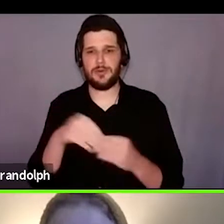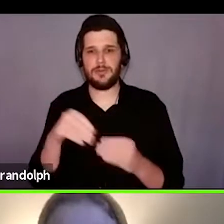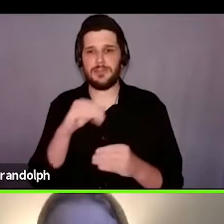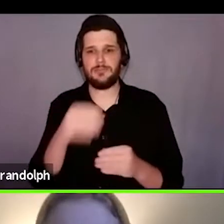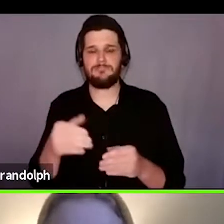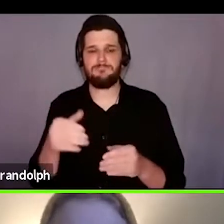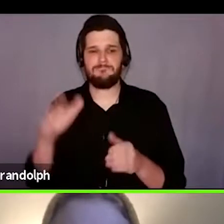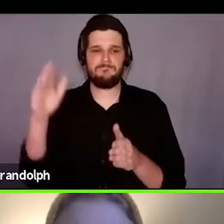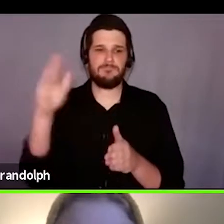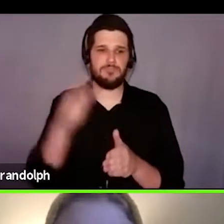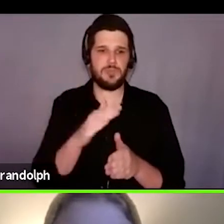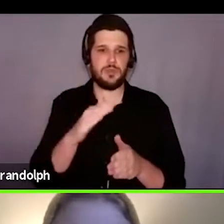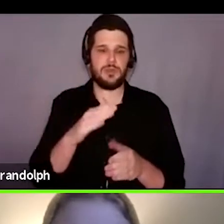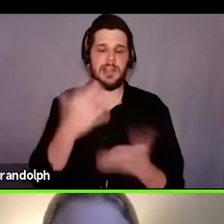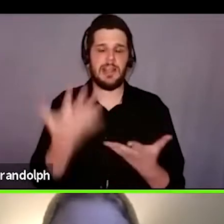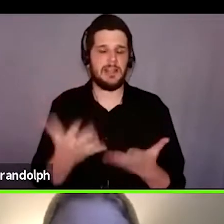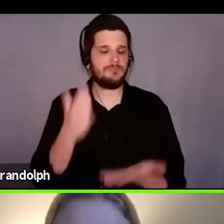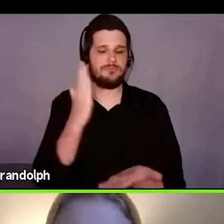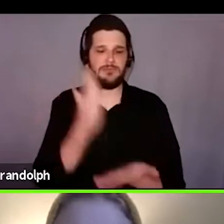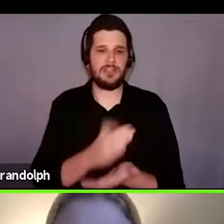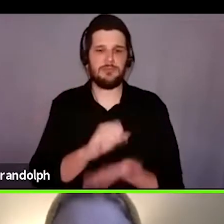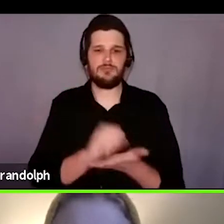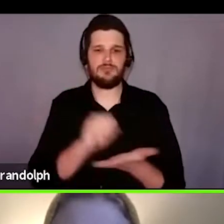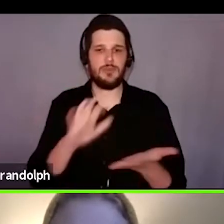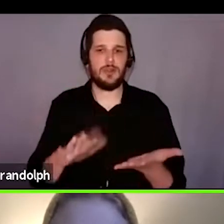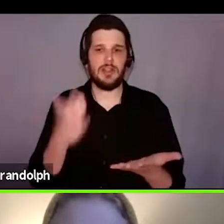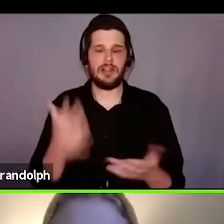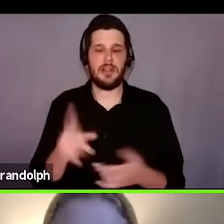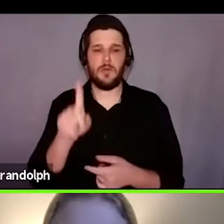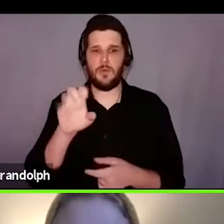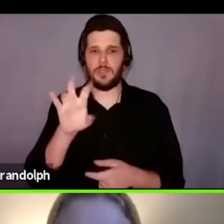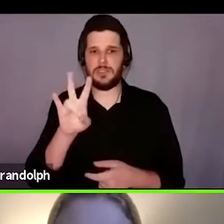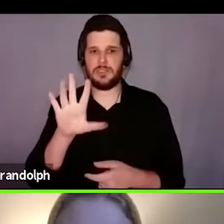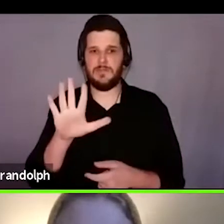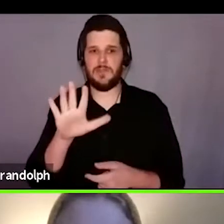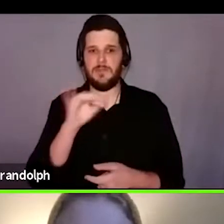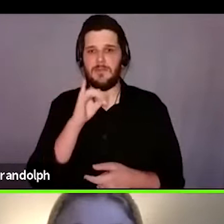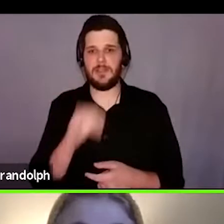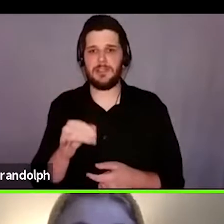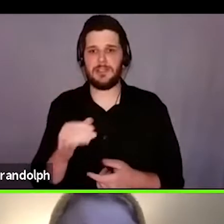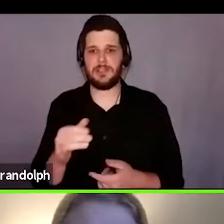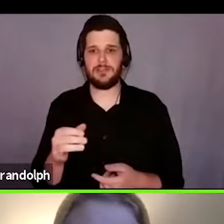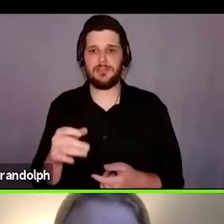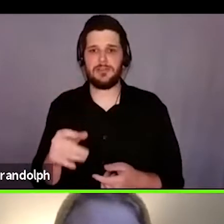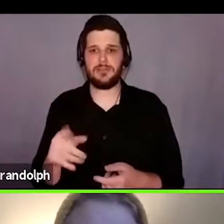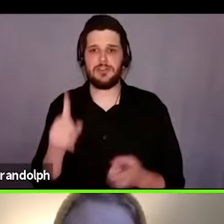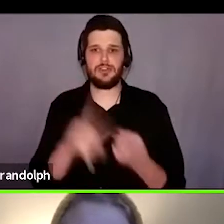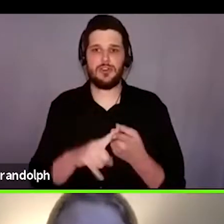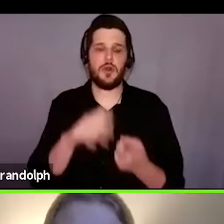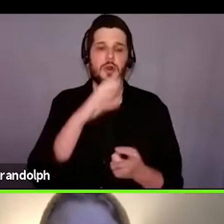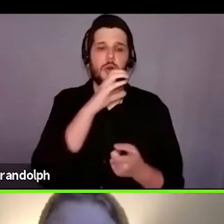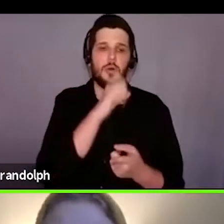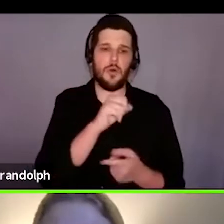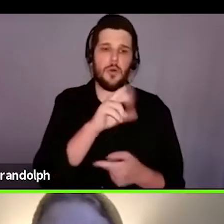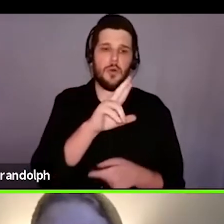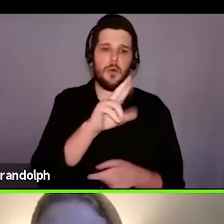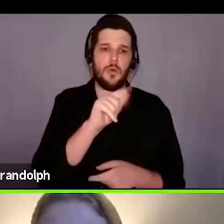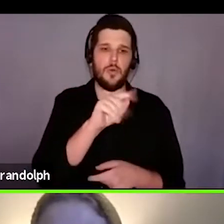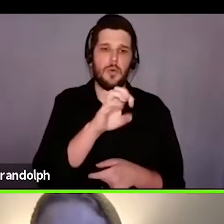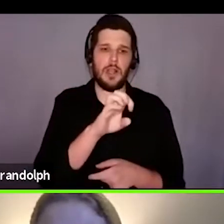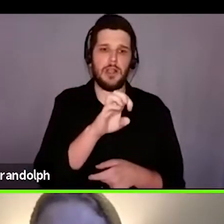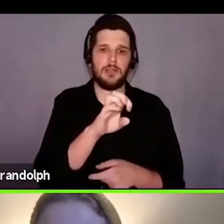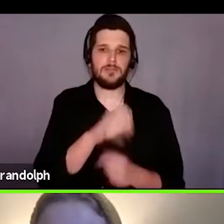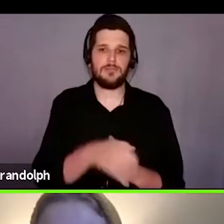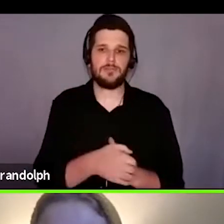scaled back and then completely removed, and the $175 is to our old rates.